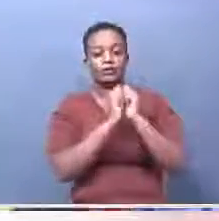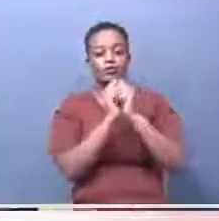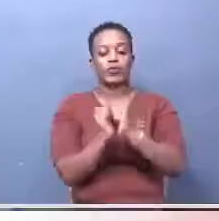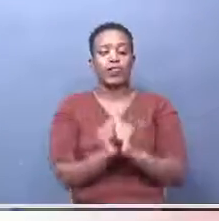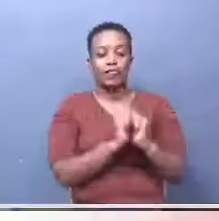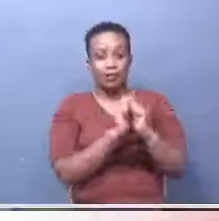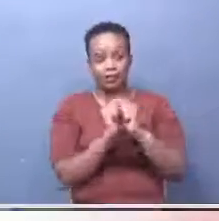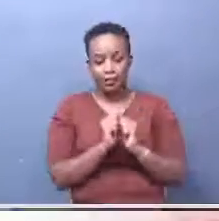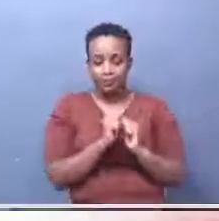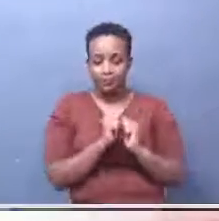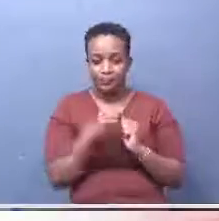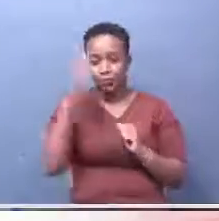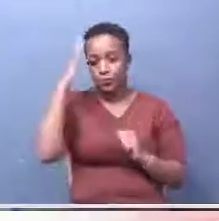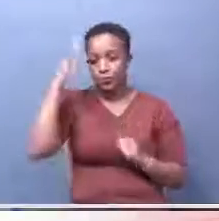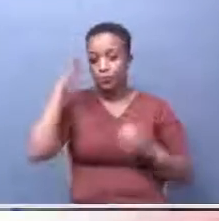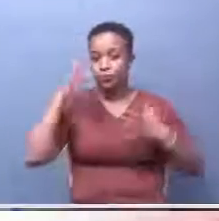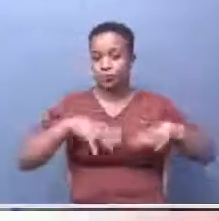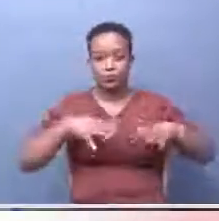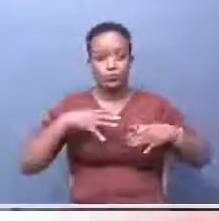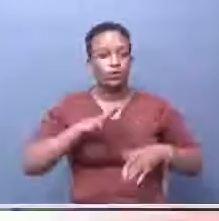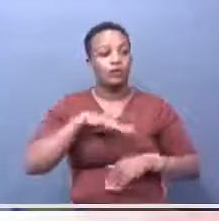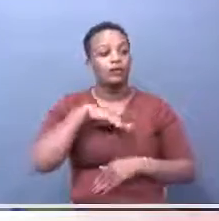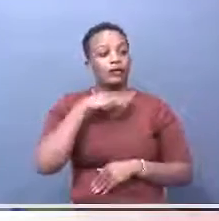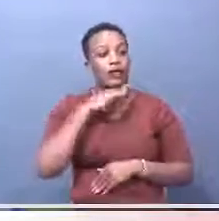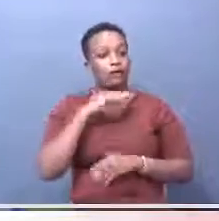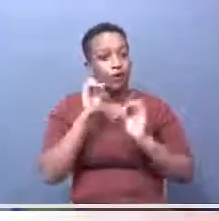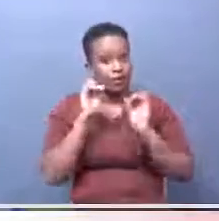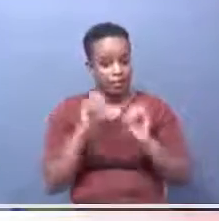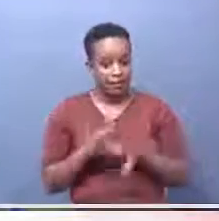least we know people died. Or nothing,